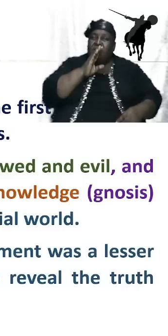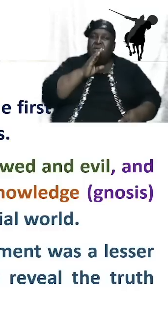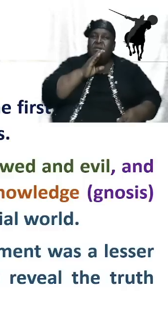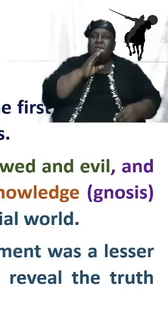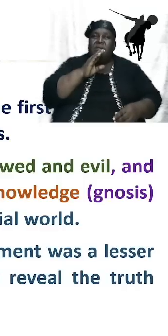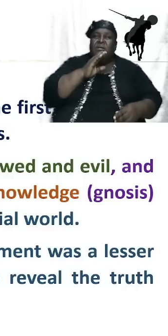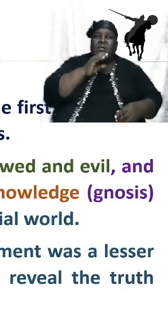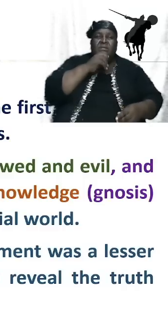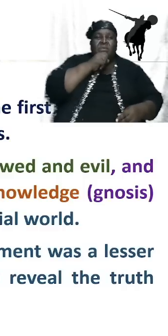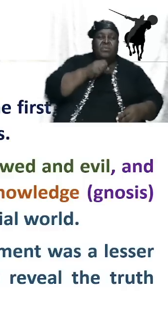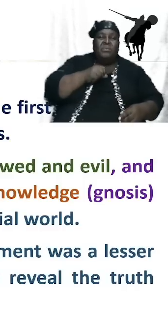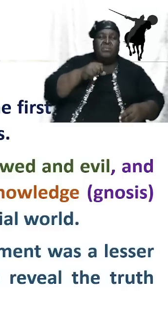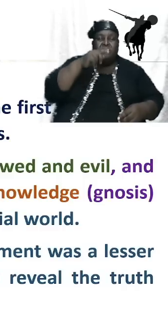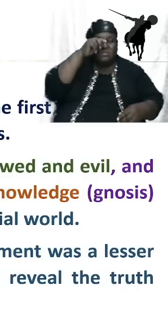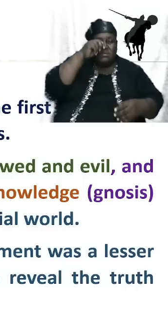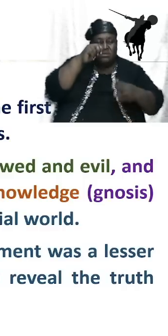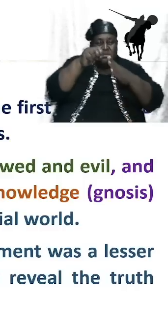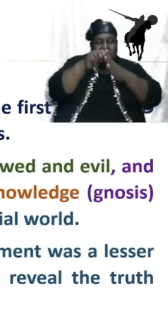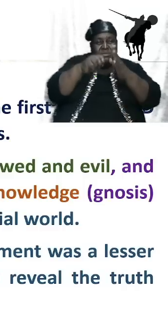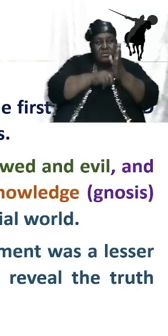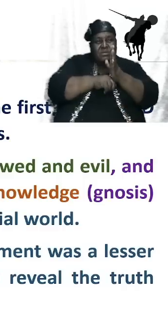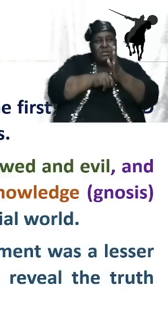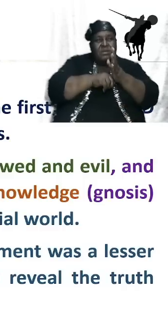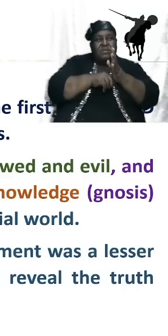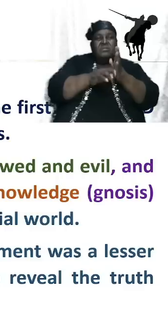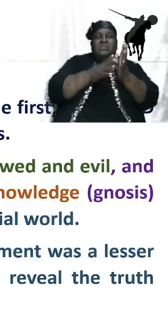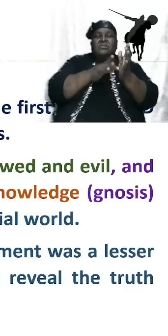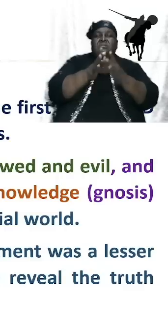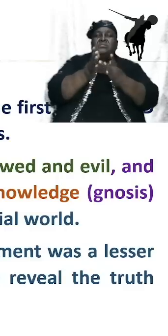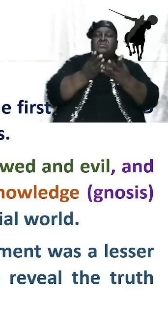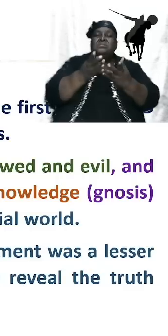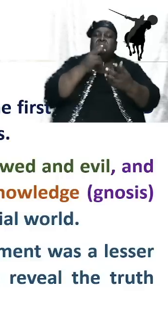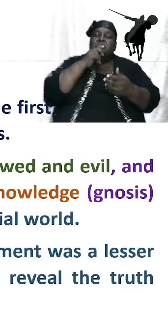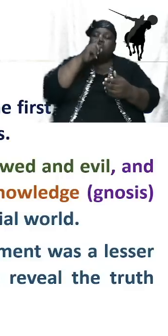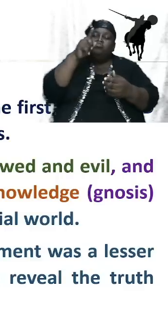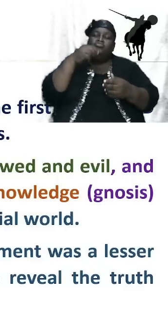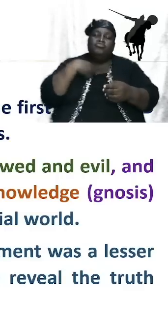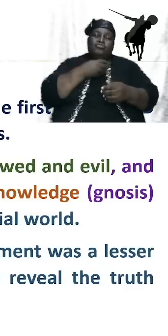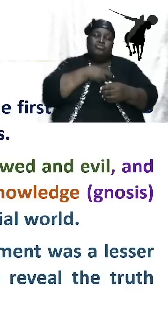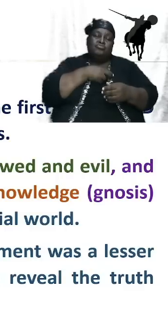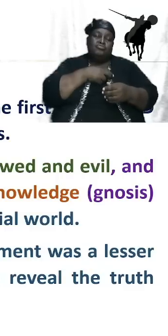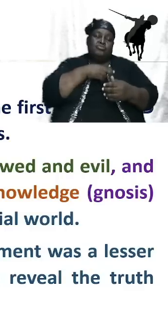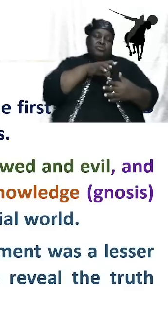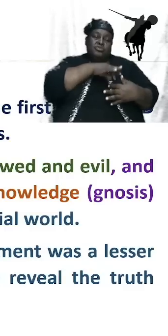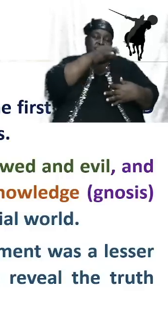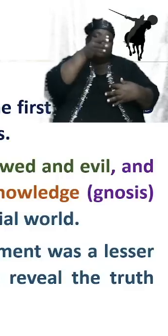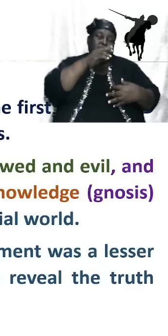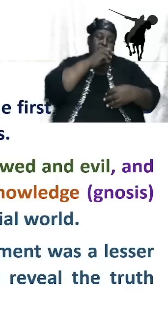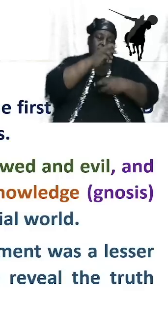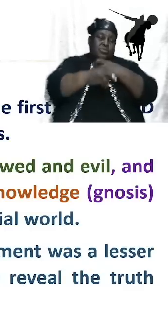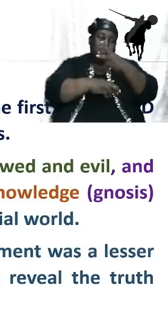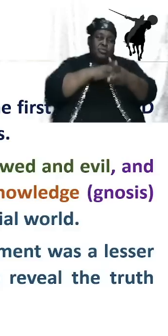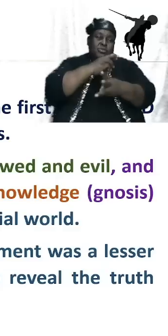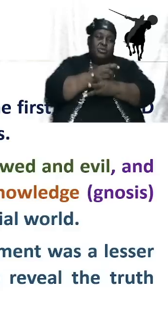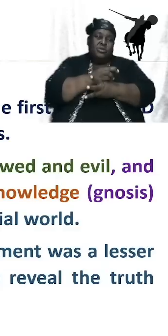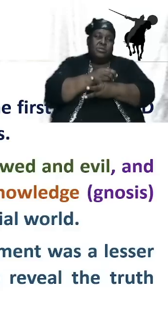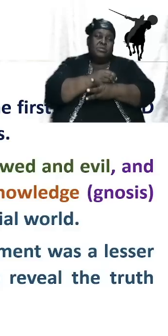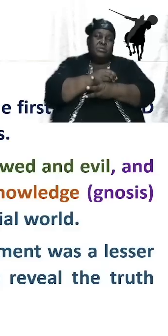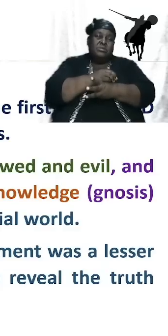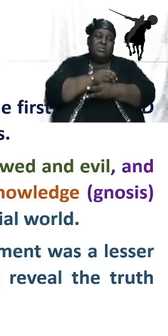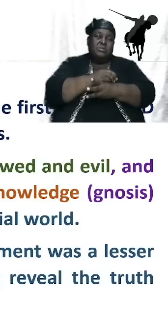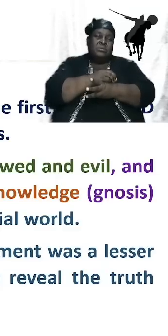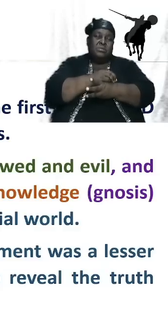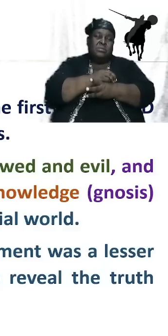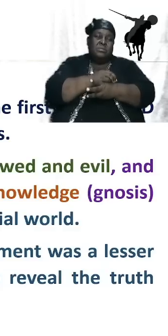Jesus revealed truth to us about the spiritual world. You have to be very careful. I was looking recently at a